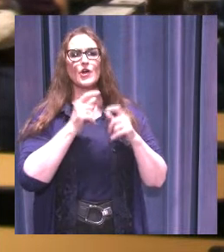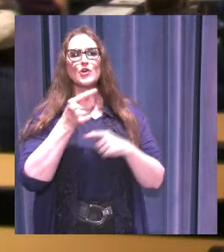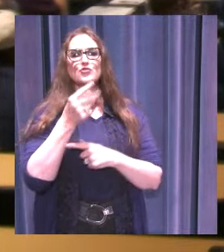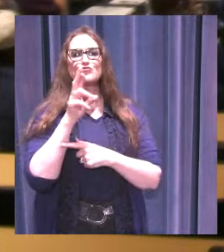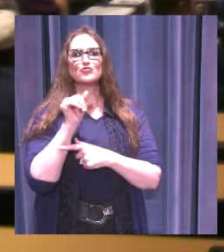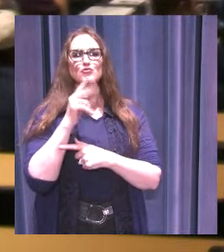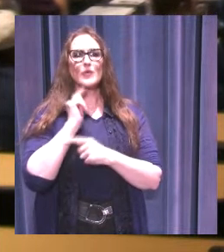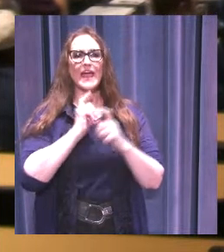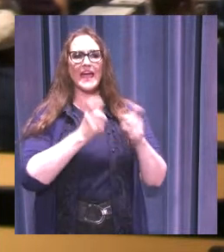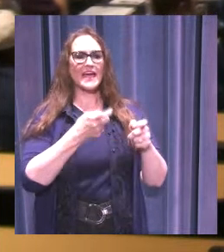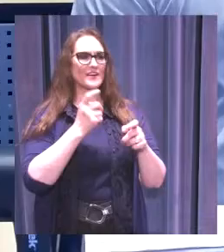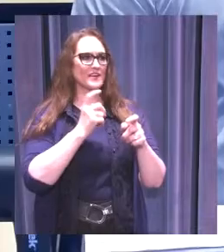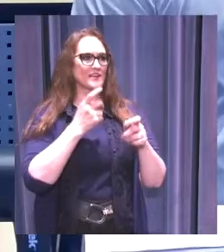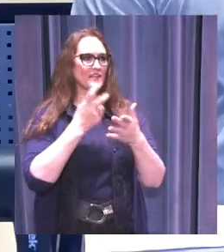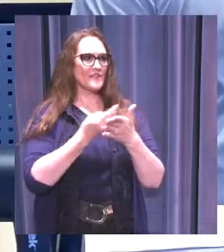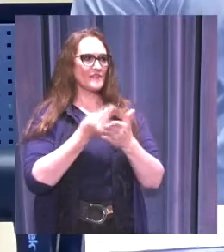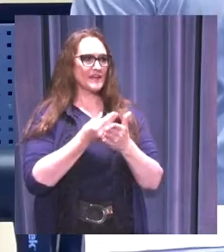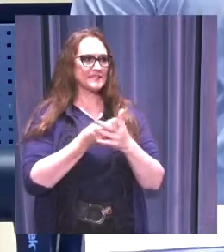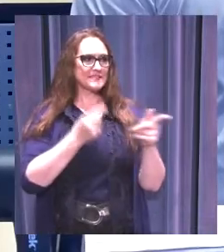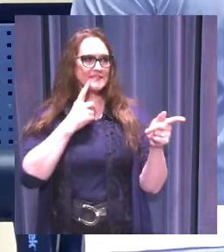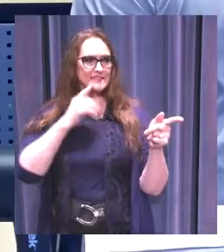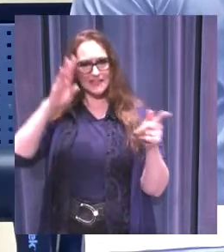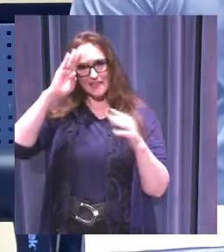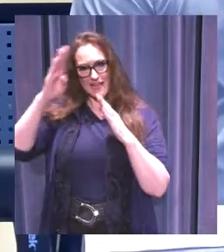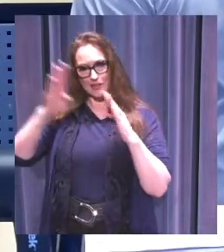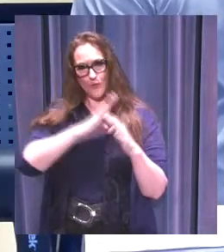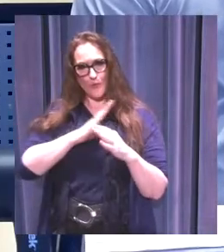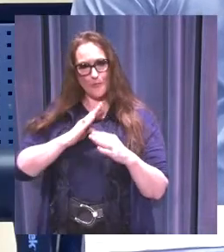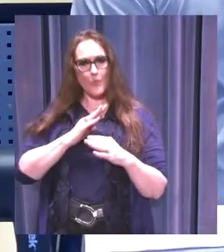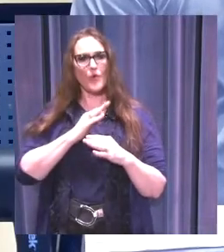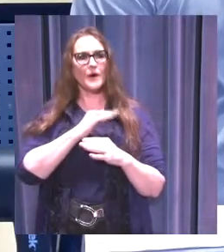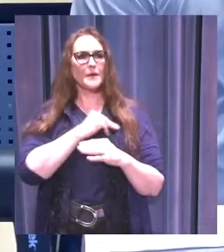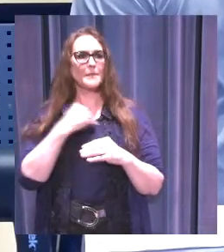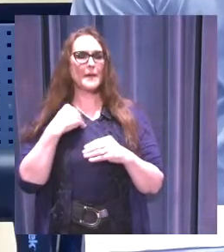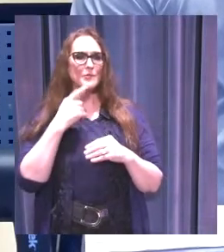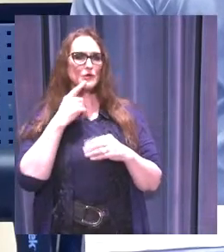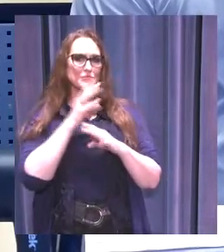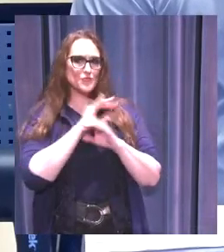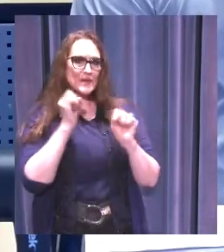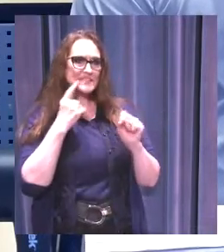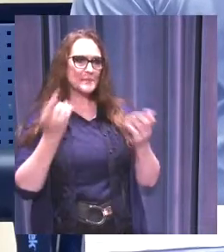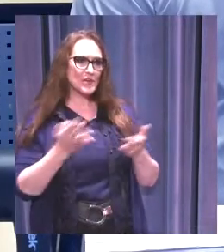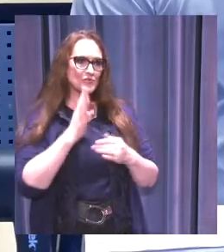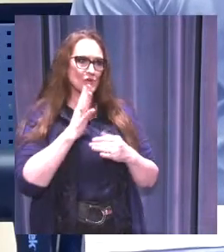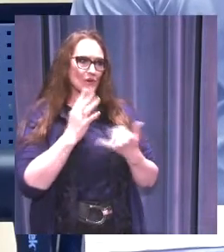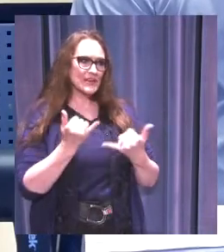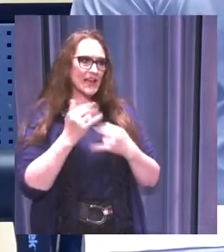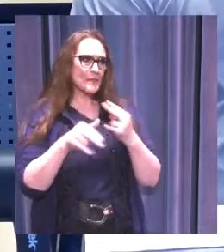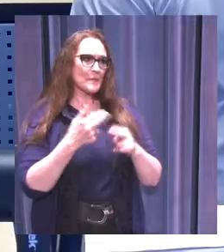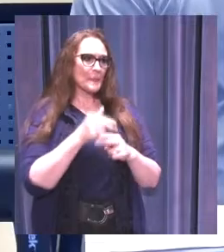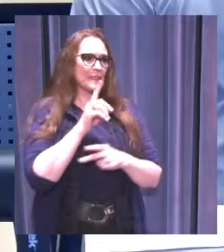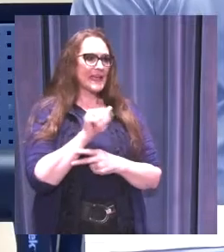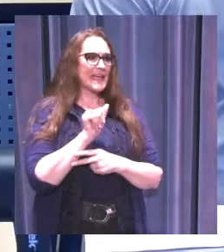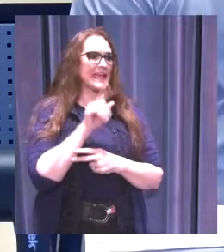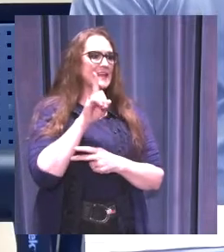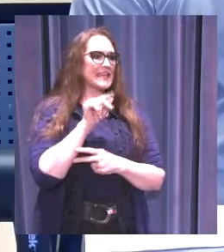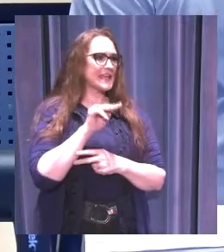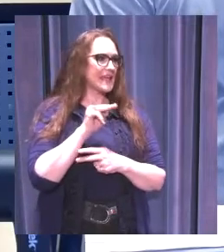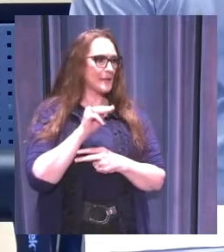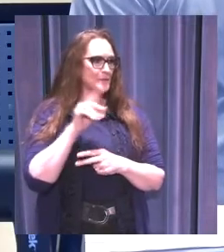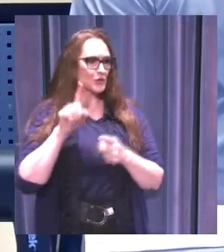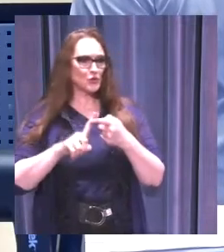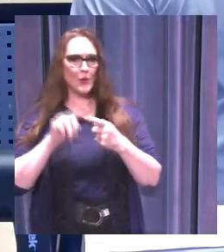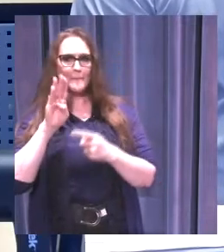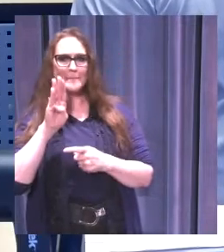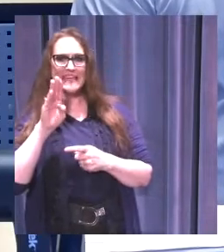all. Hello, board members, president. I'm here to talk to you today about the ADN to BSN program nursing